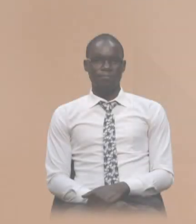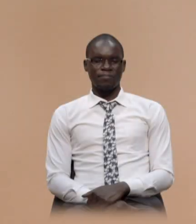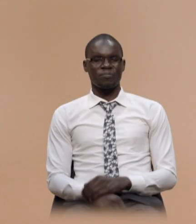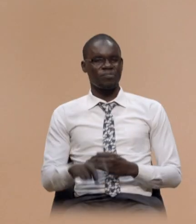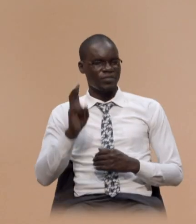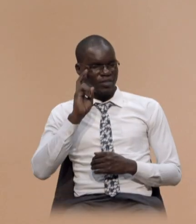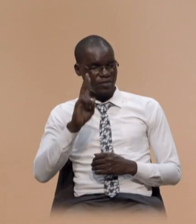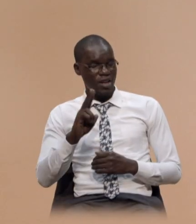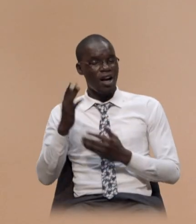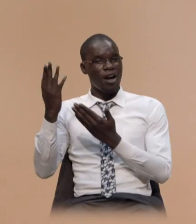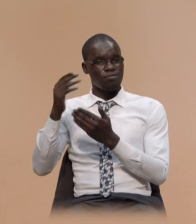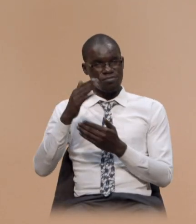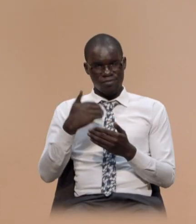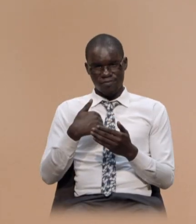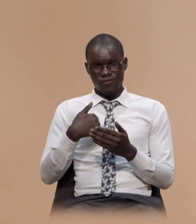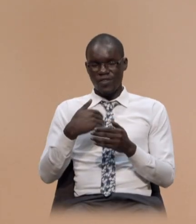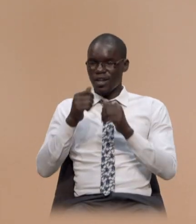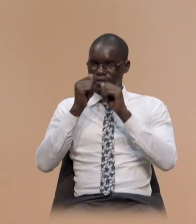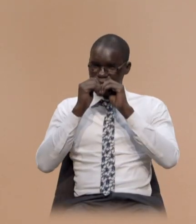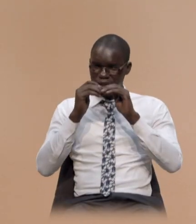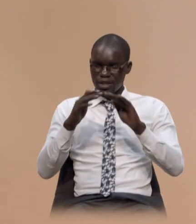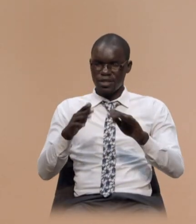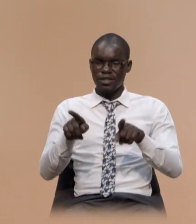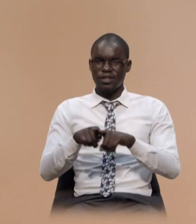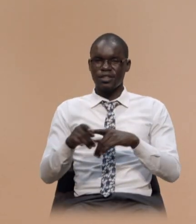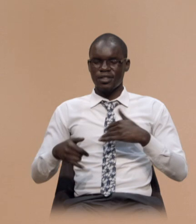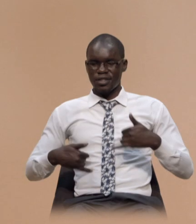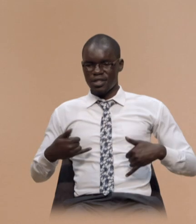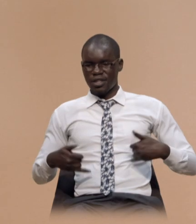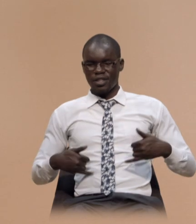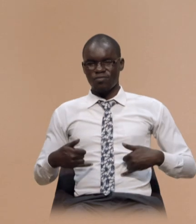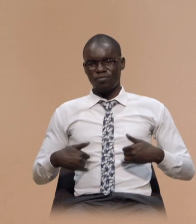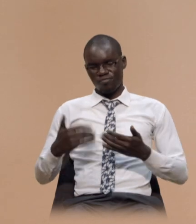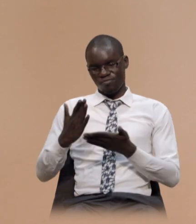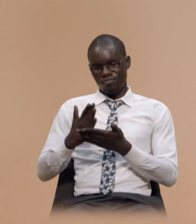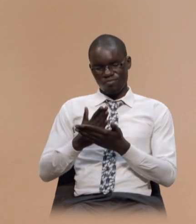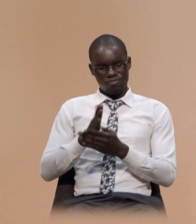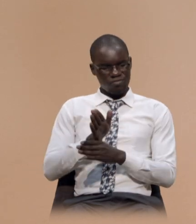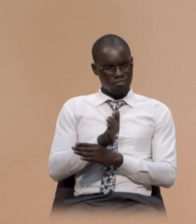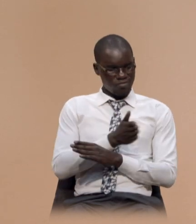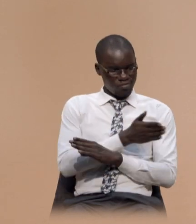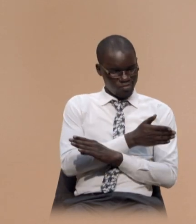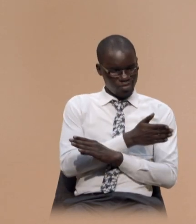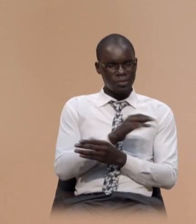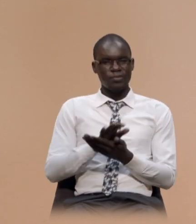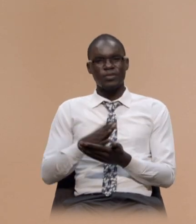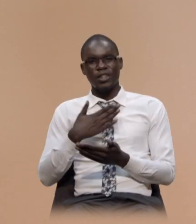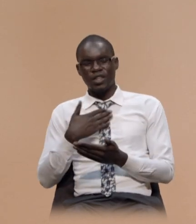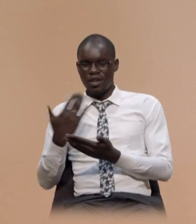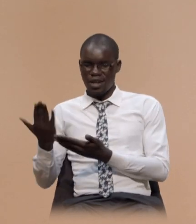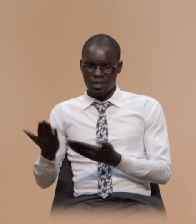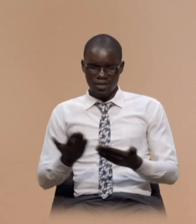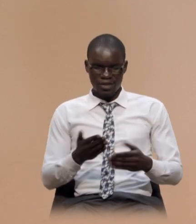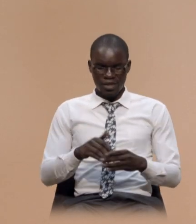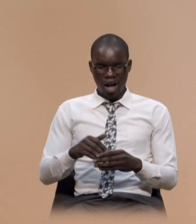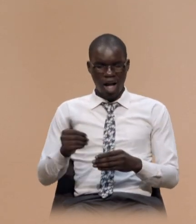Tazamaji mpendwa, natumai umebarikiwa na umefurahia kipindi kilichopita. Na kwa wakati huu tena, na kukaribisha katika